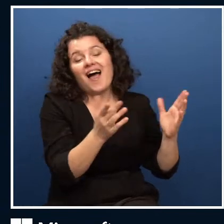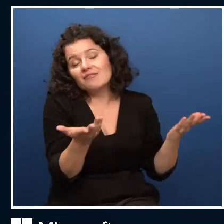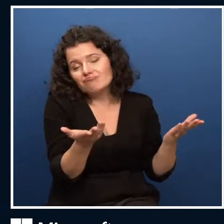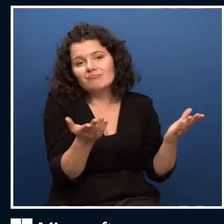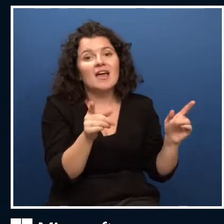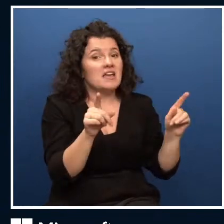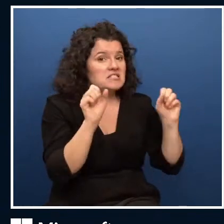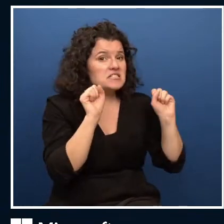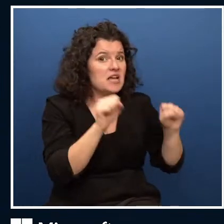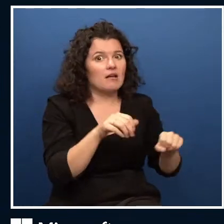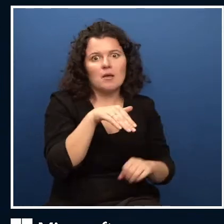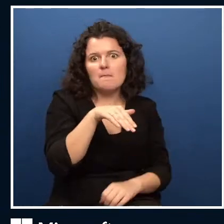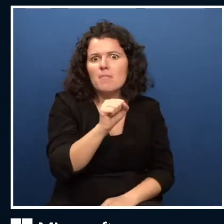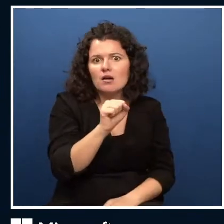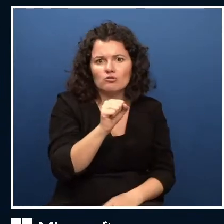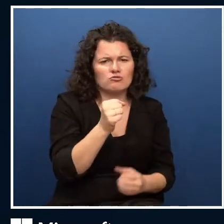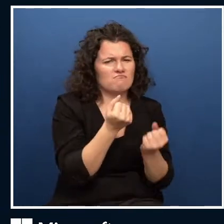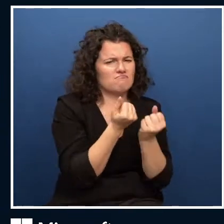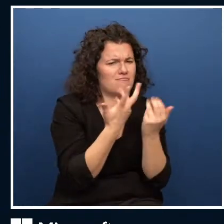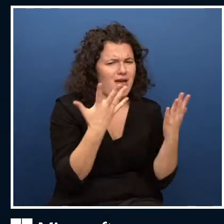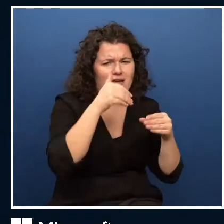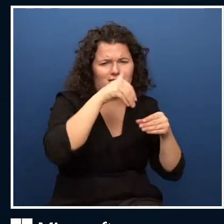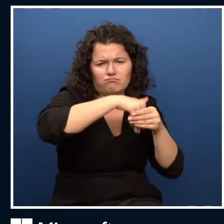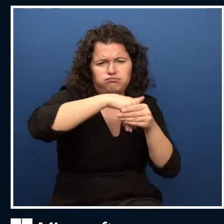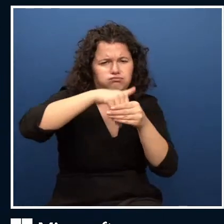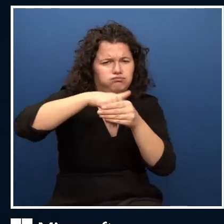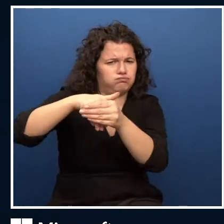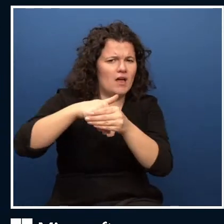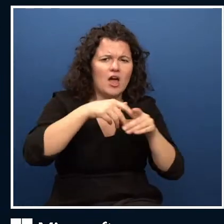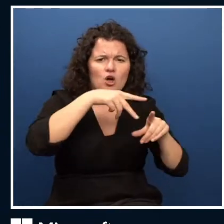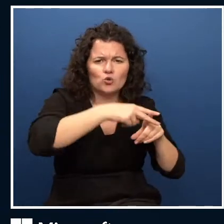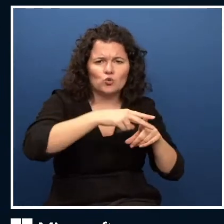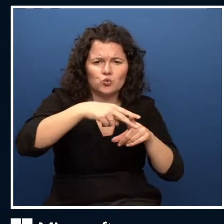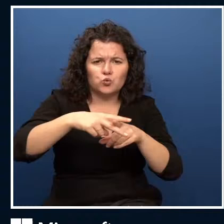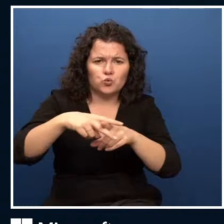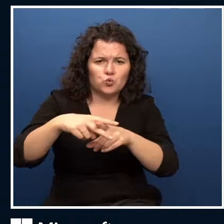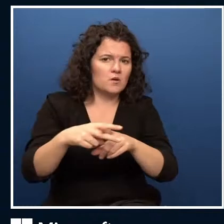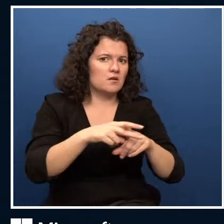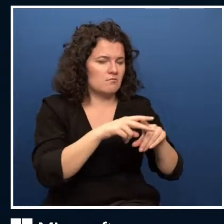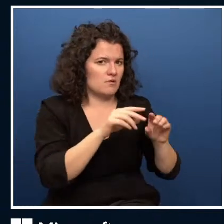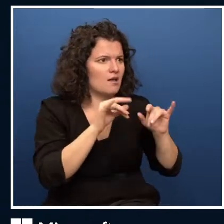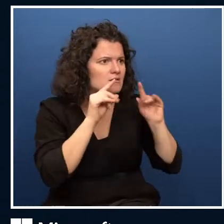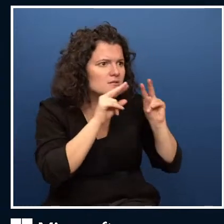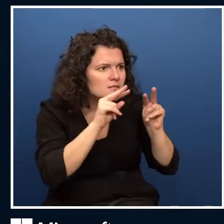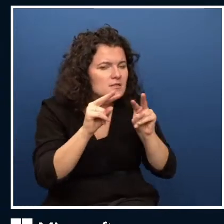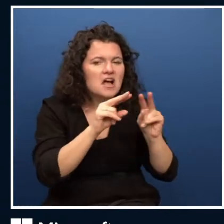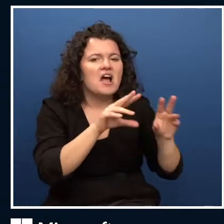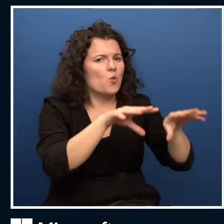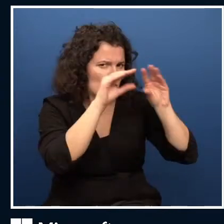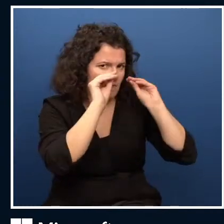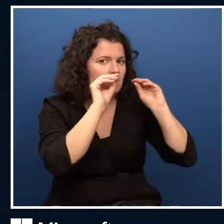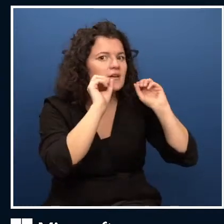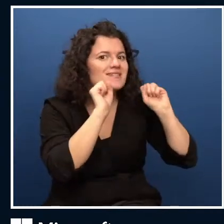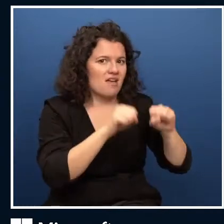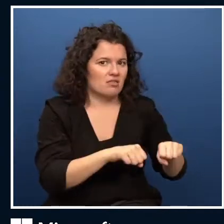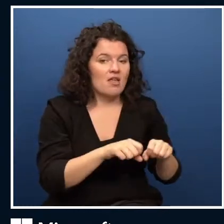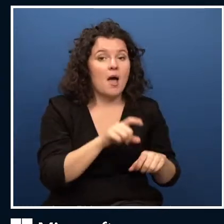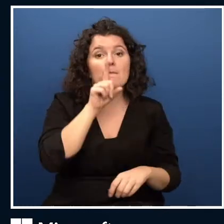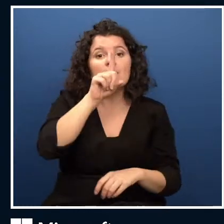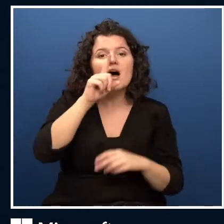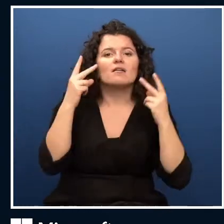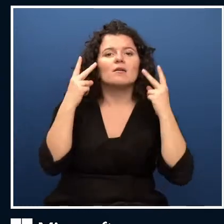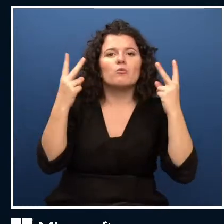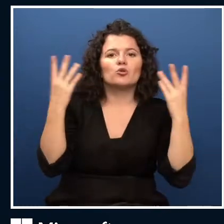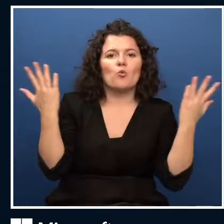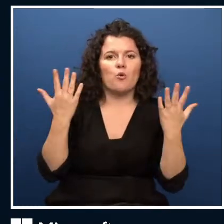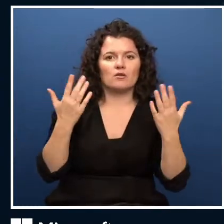equivalent material. And in particular, I think part of it is that it's the portfolio is the